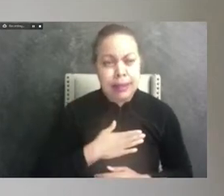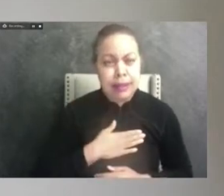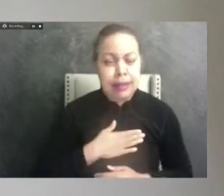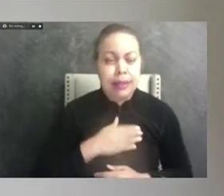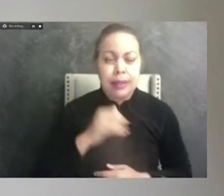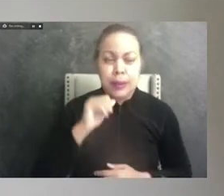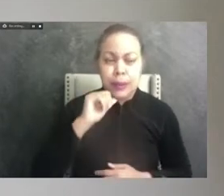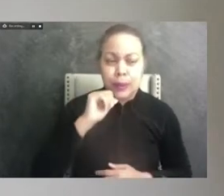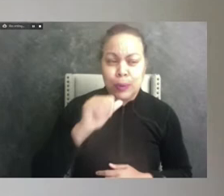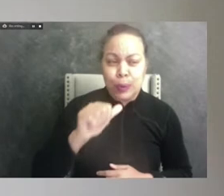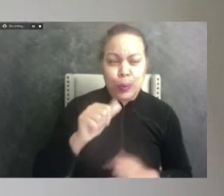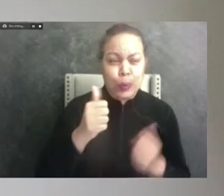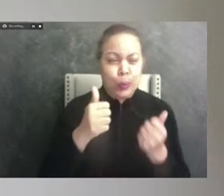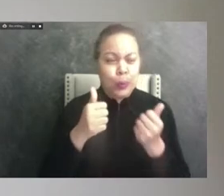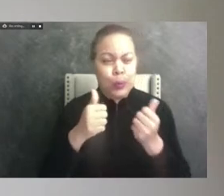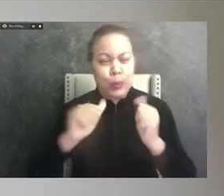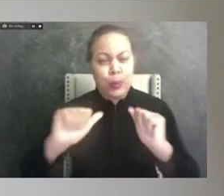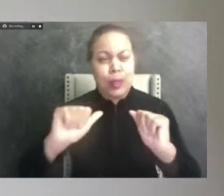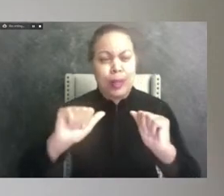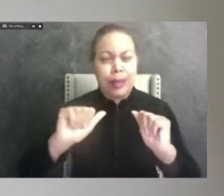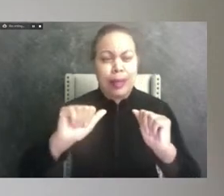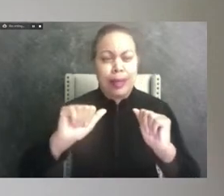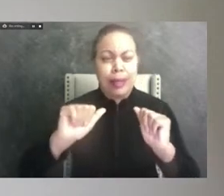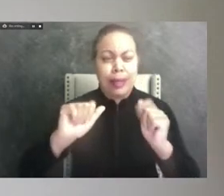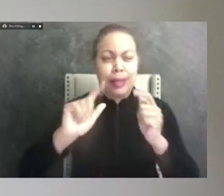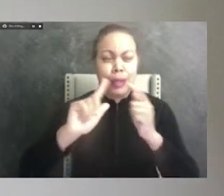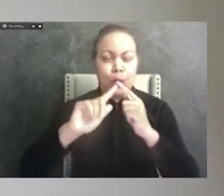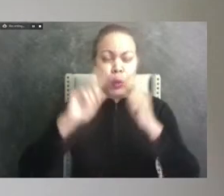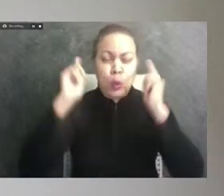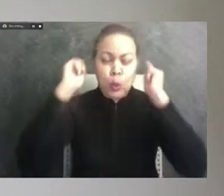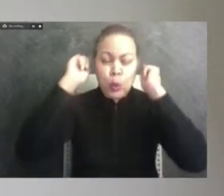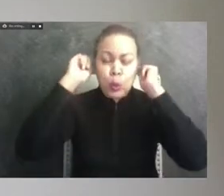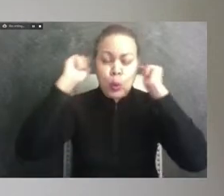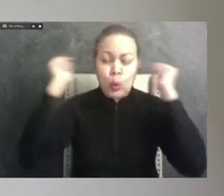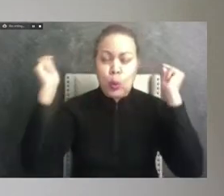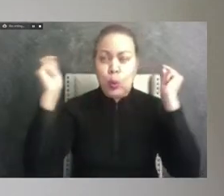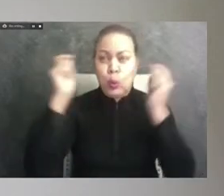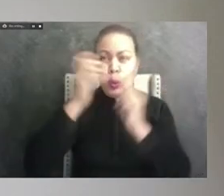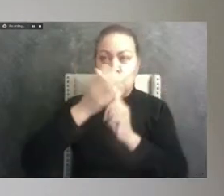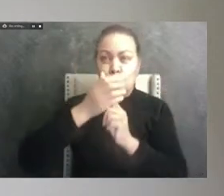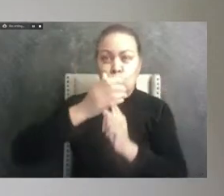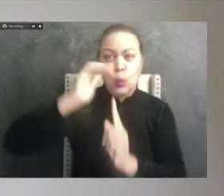don't try to unribbon it.